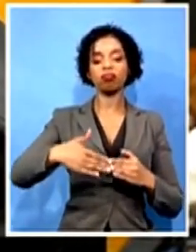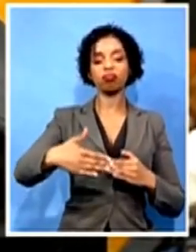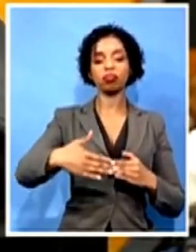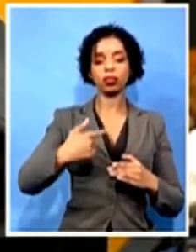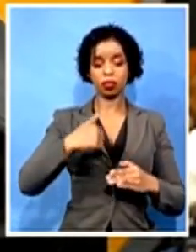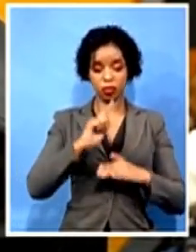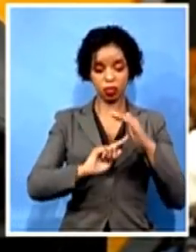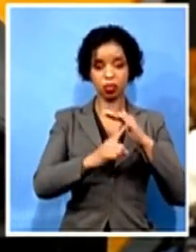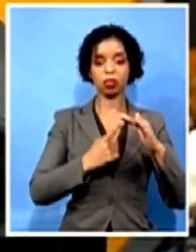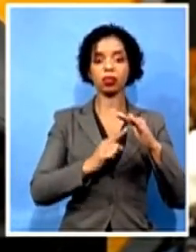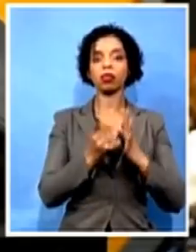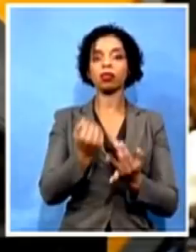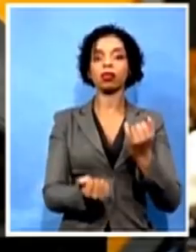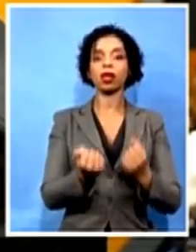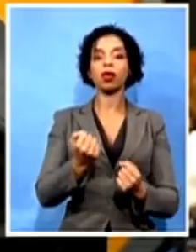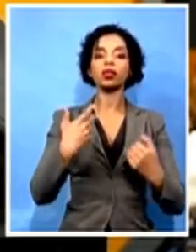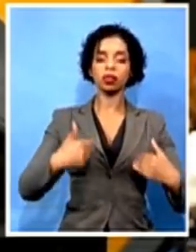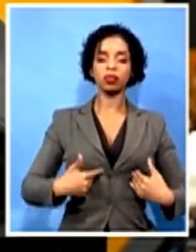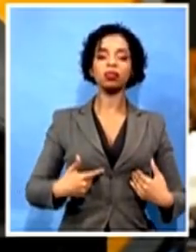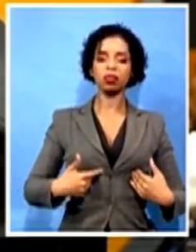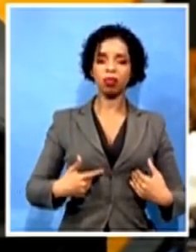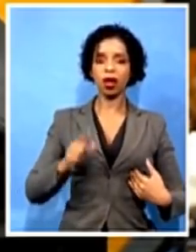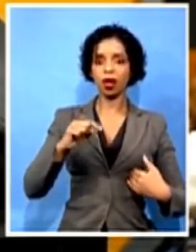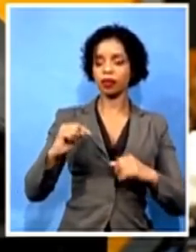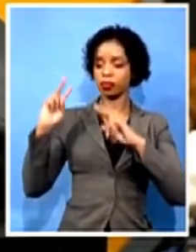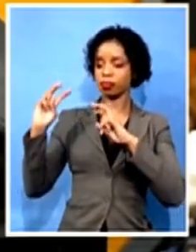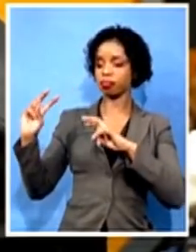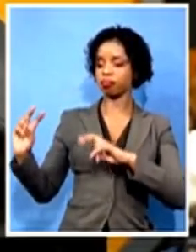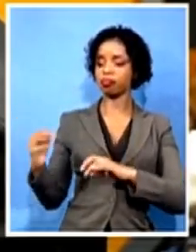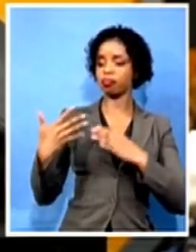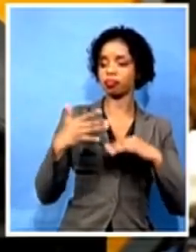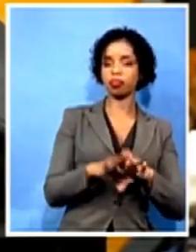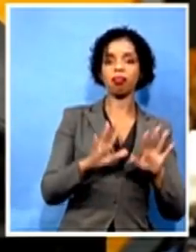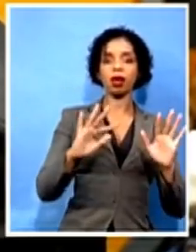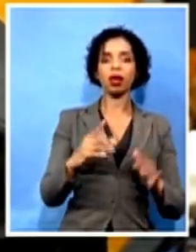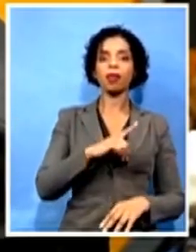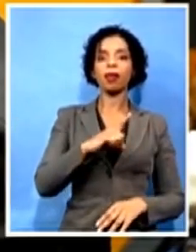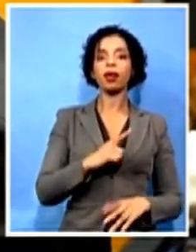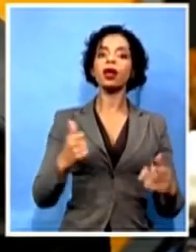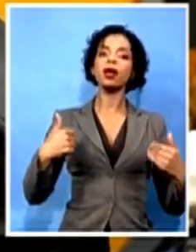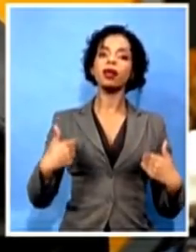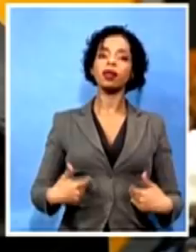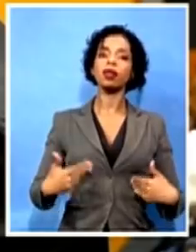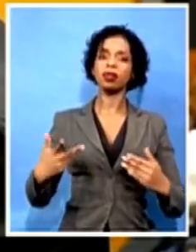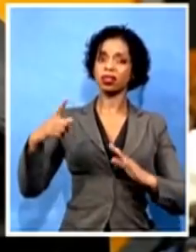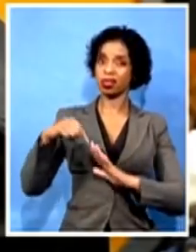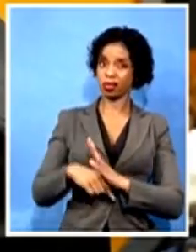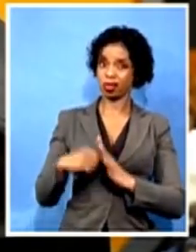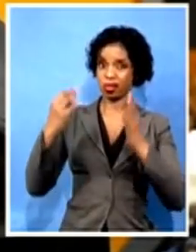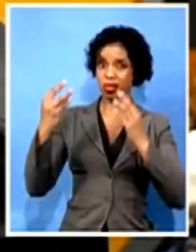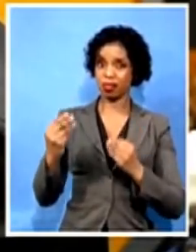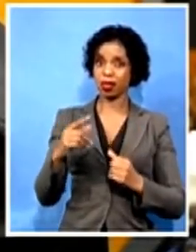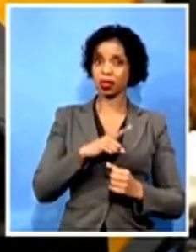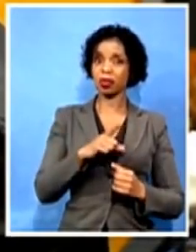documentation, and if I'm unable to do this with my legal representatives, I'll be severely prejudiced in my preparation for trial. I do not have any